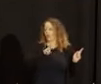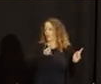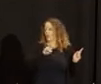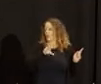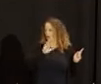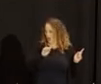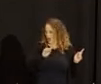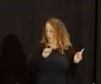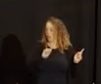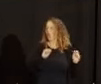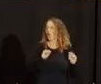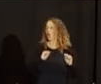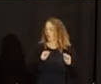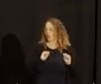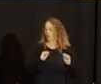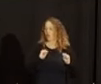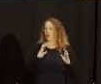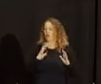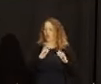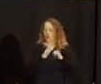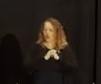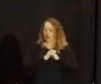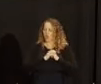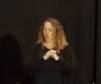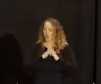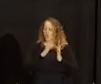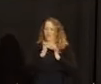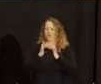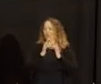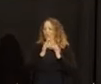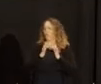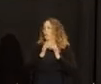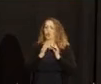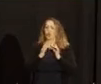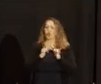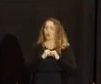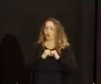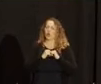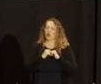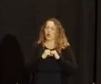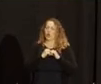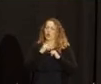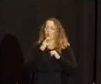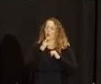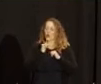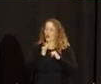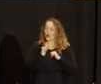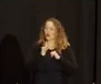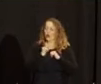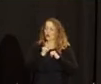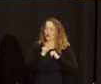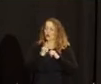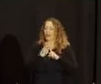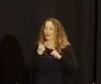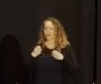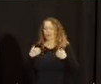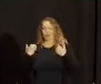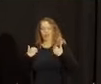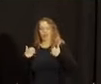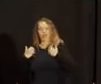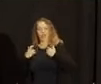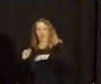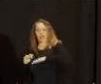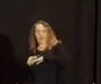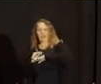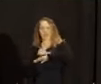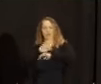next. Movement work is largely built on the backs of young people. What is the